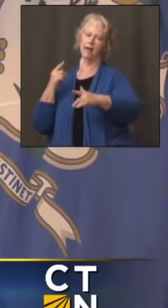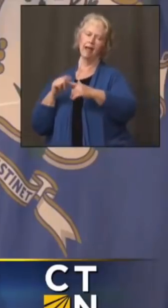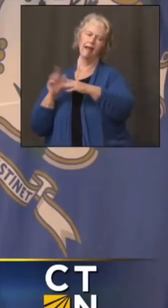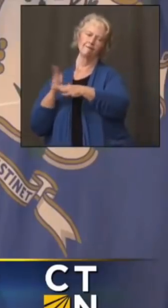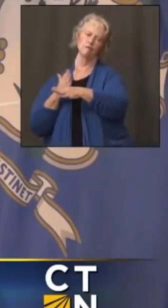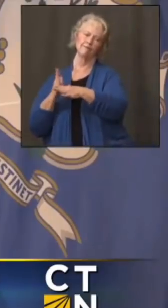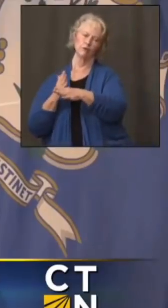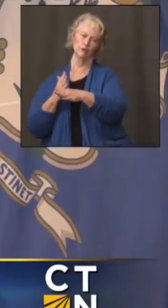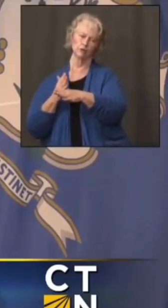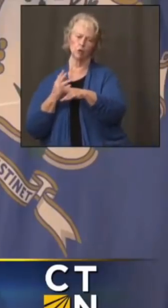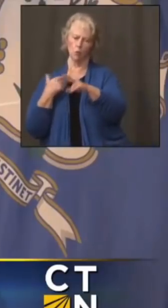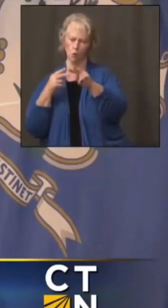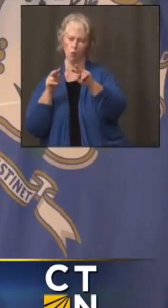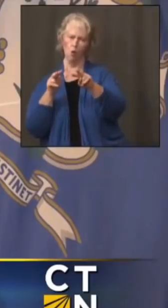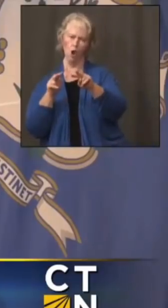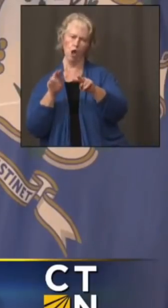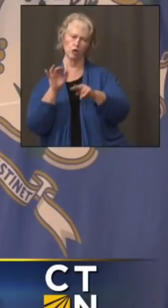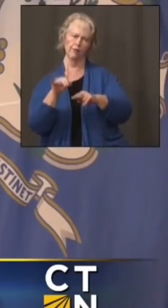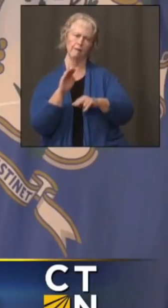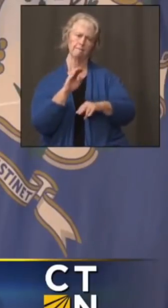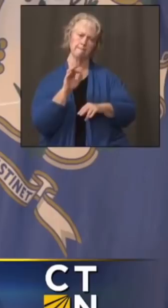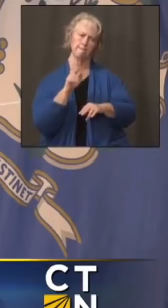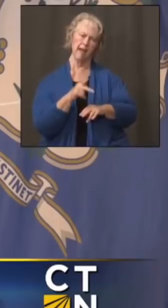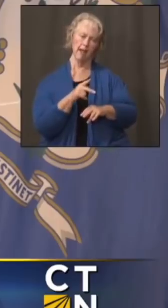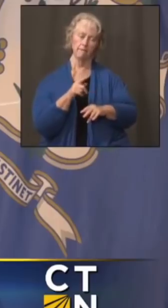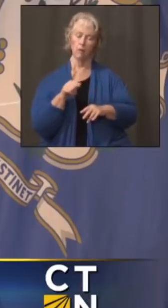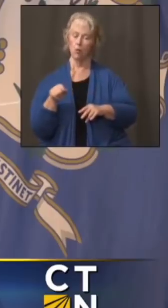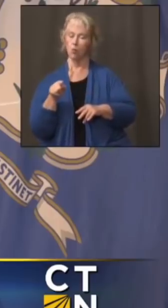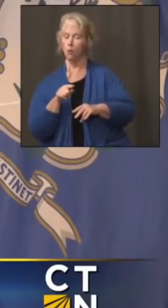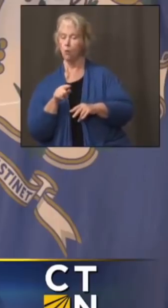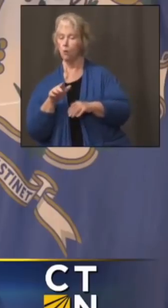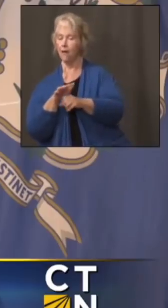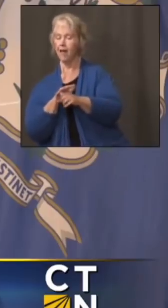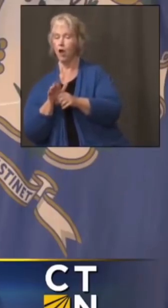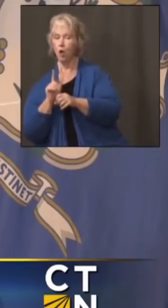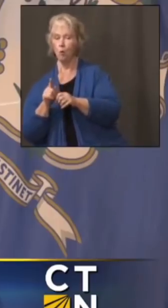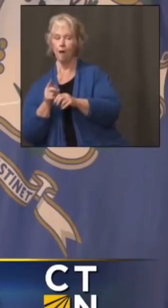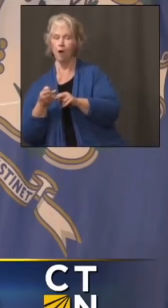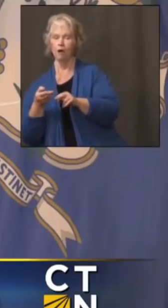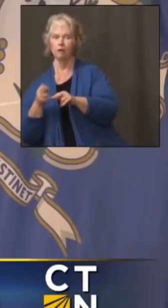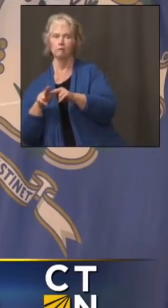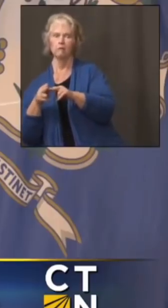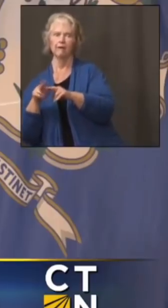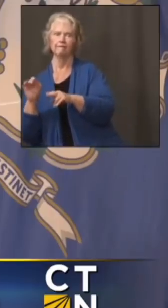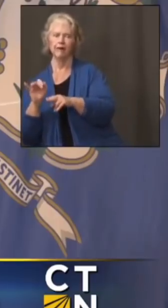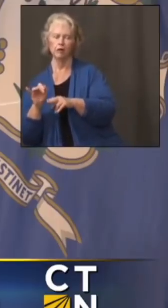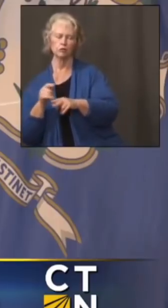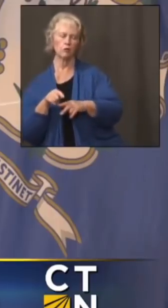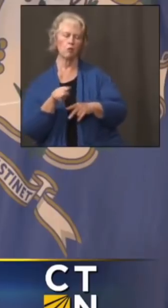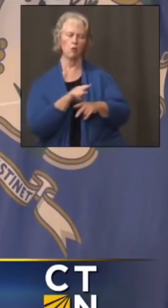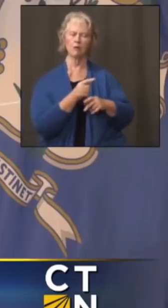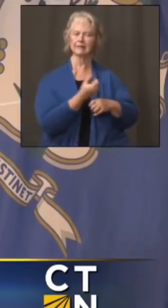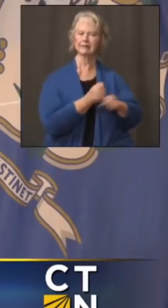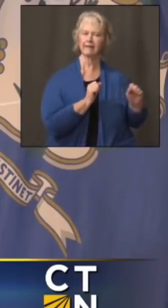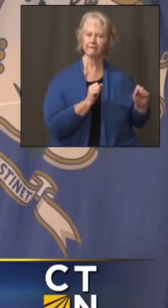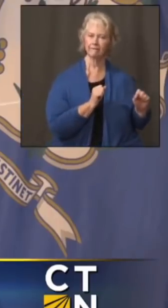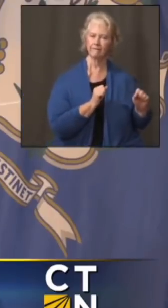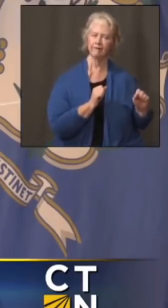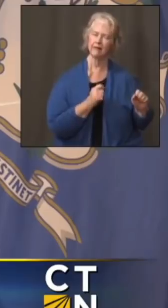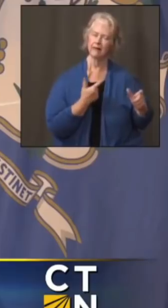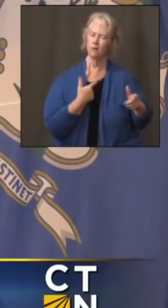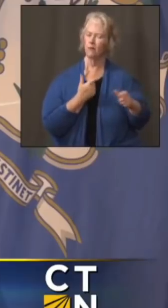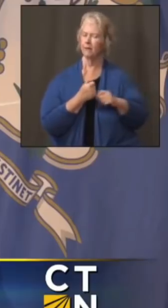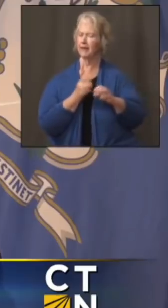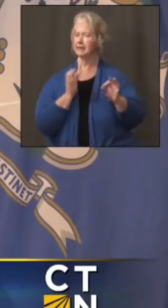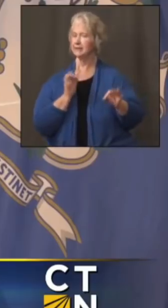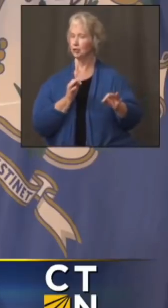in terms of those towns that have the higher infection and those that are safer. And we'll figure out very soon whether to give towns